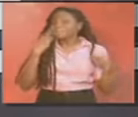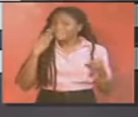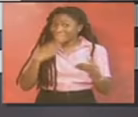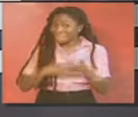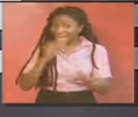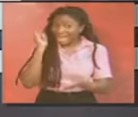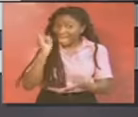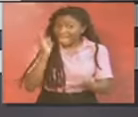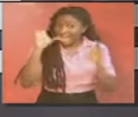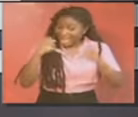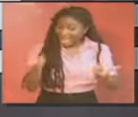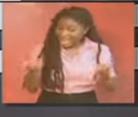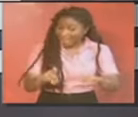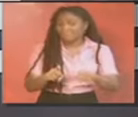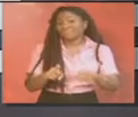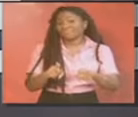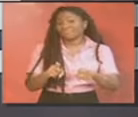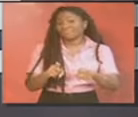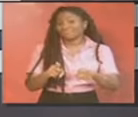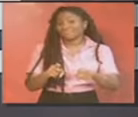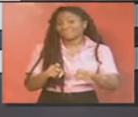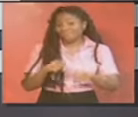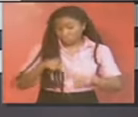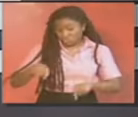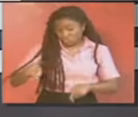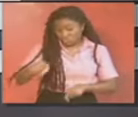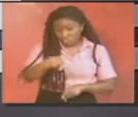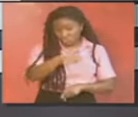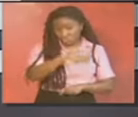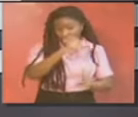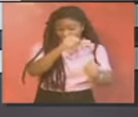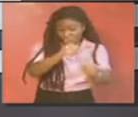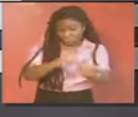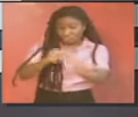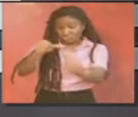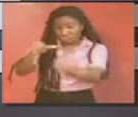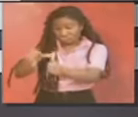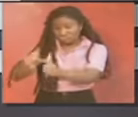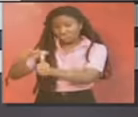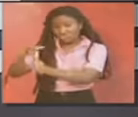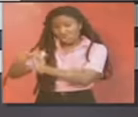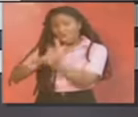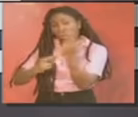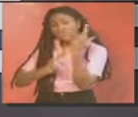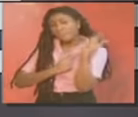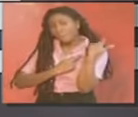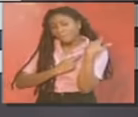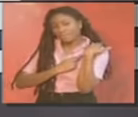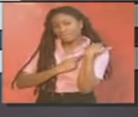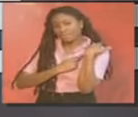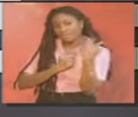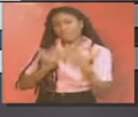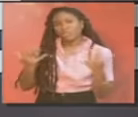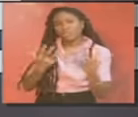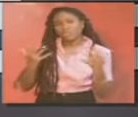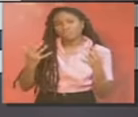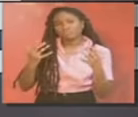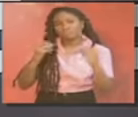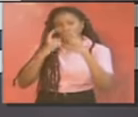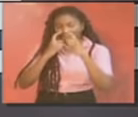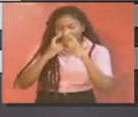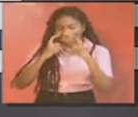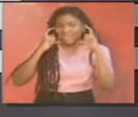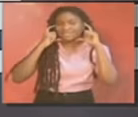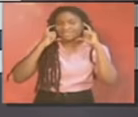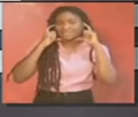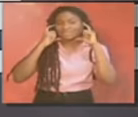consequences. We all have a personal responsibility to wear a mask, wash